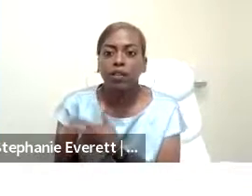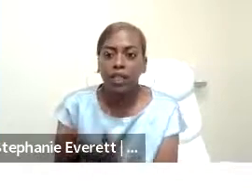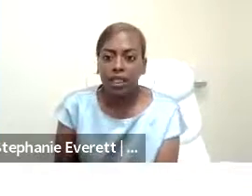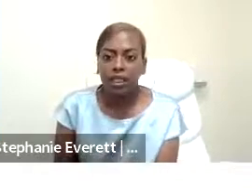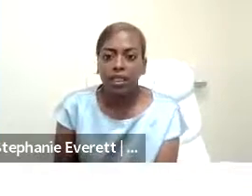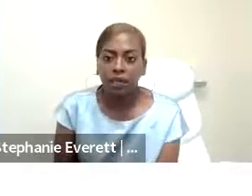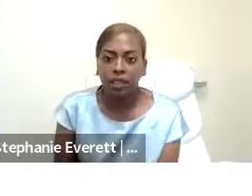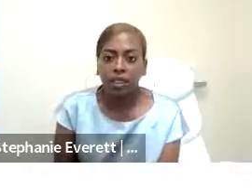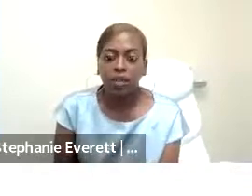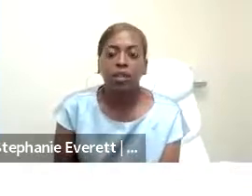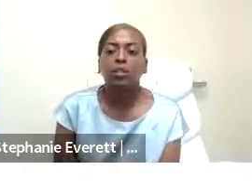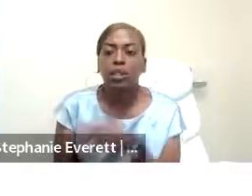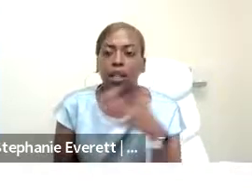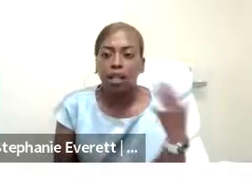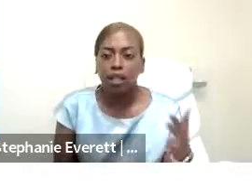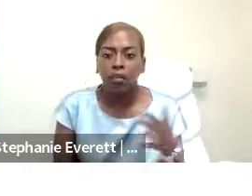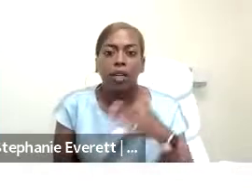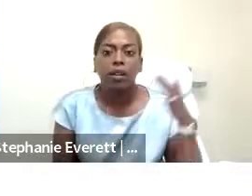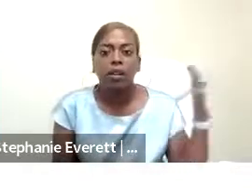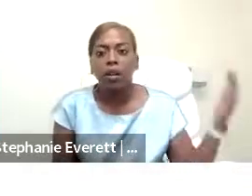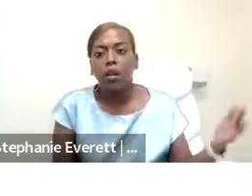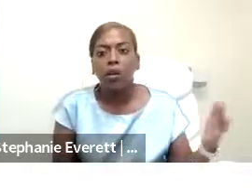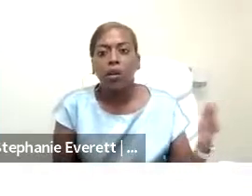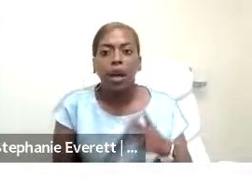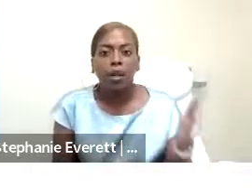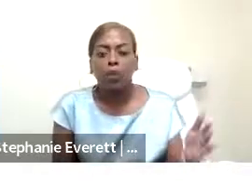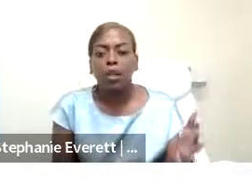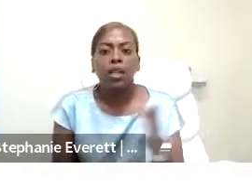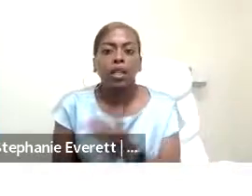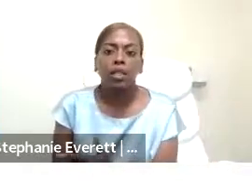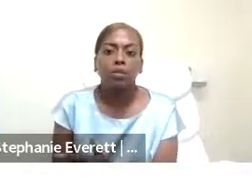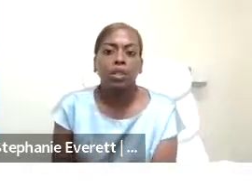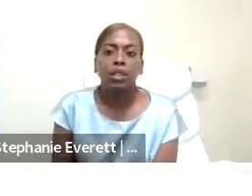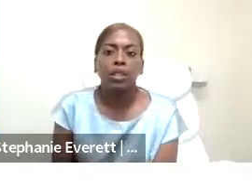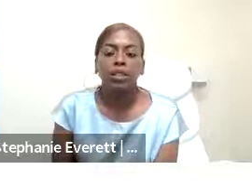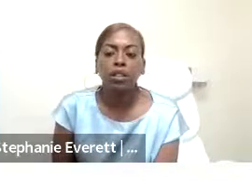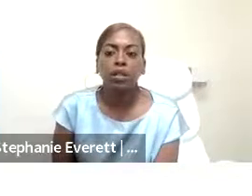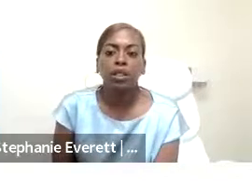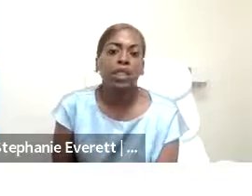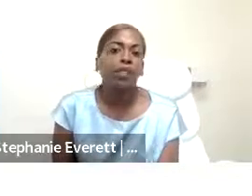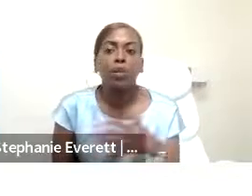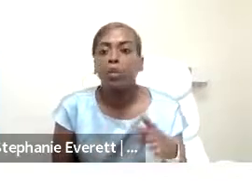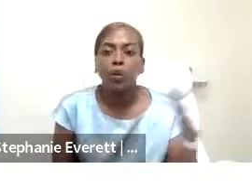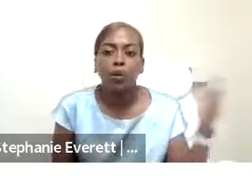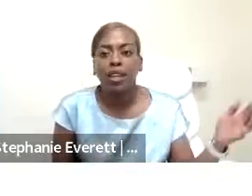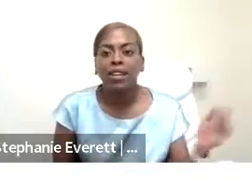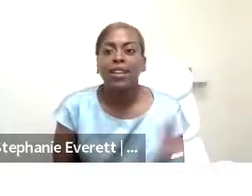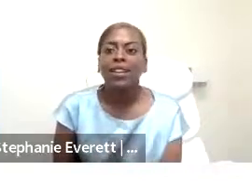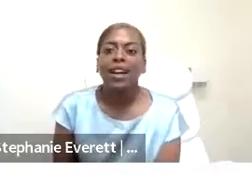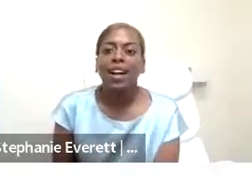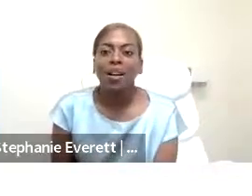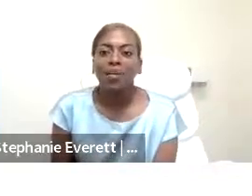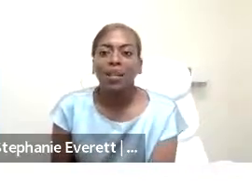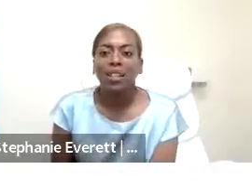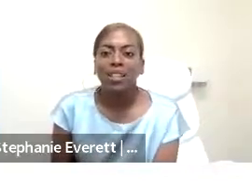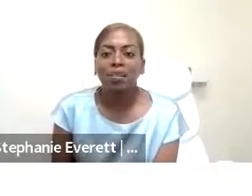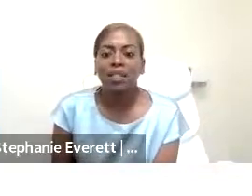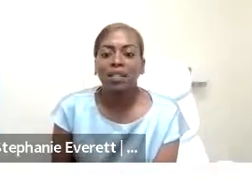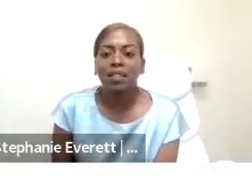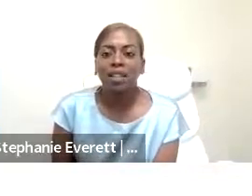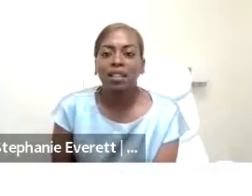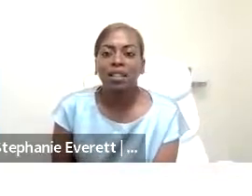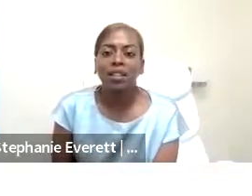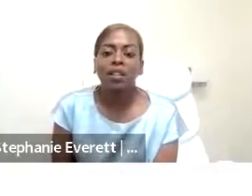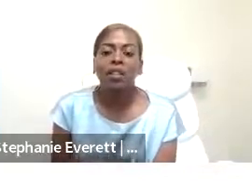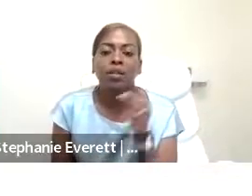look at every case as a different situation. We're not going to compare what happened in one case and present it to you and say, remember when, because I